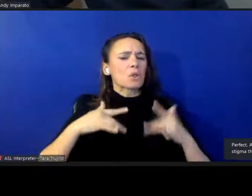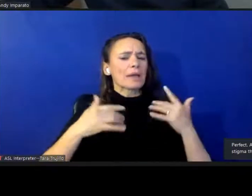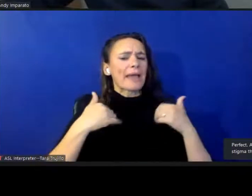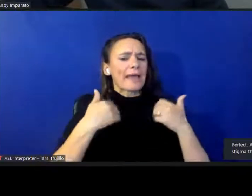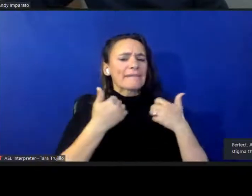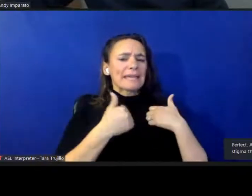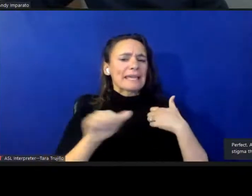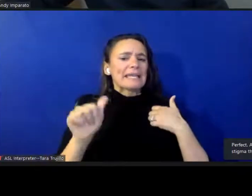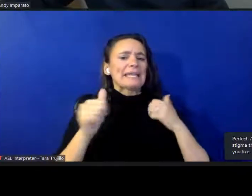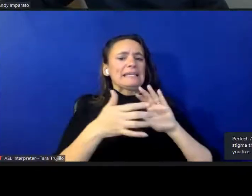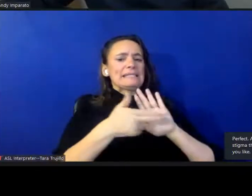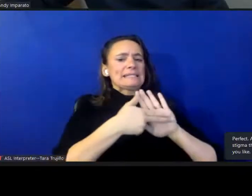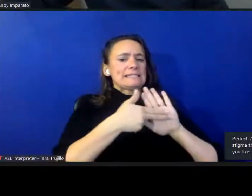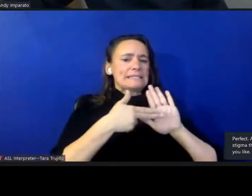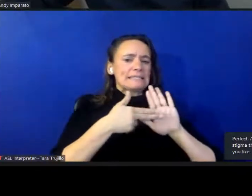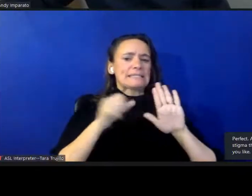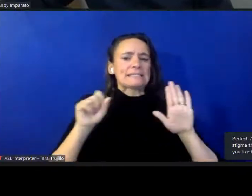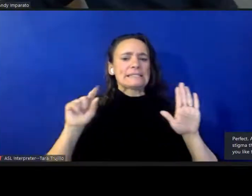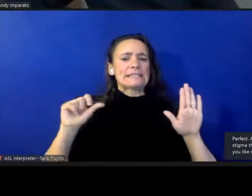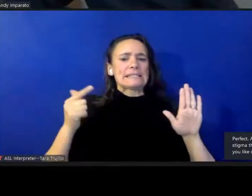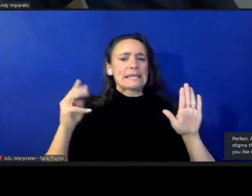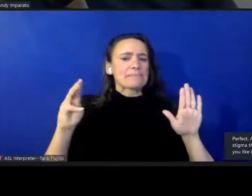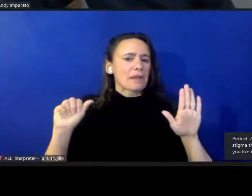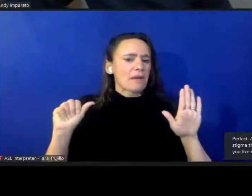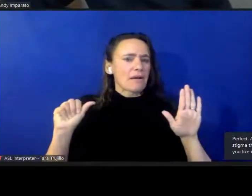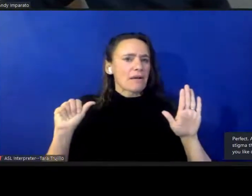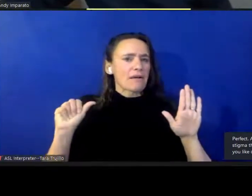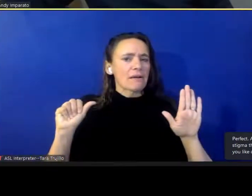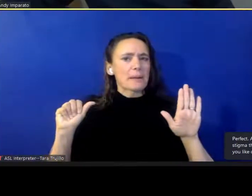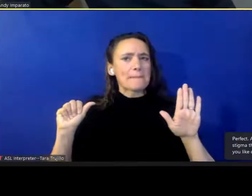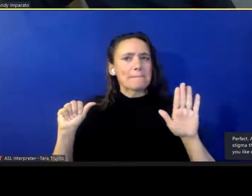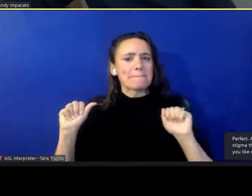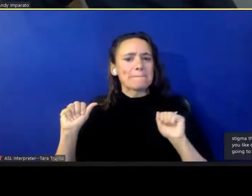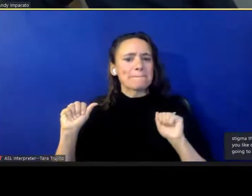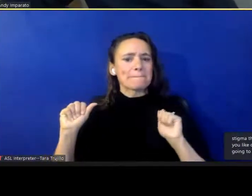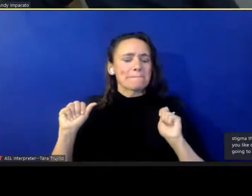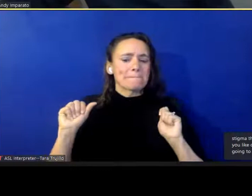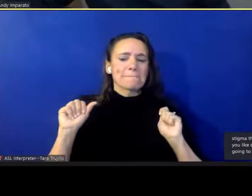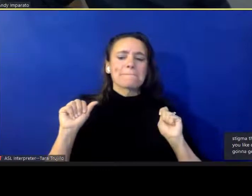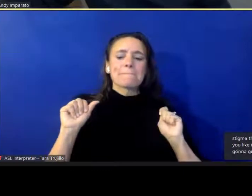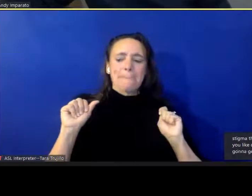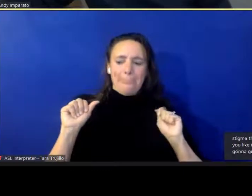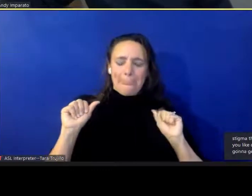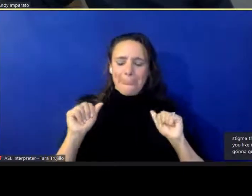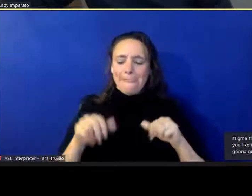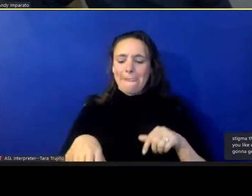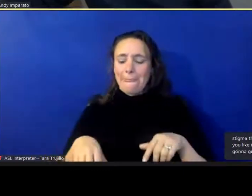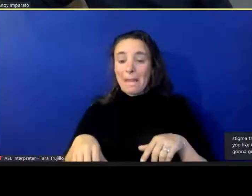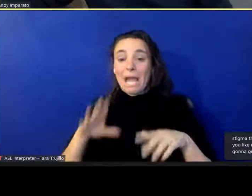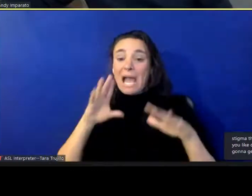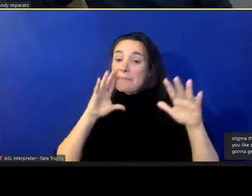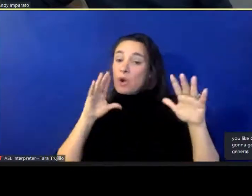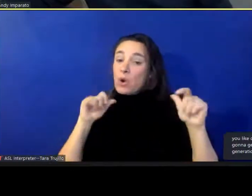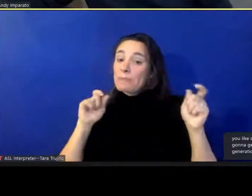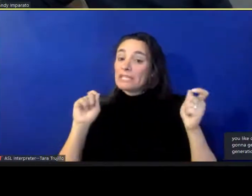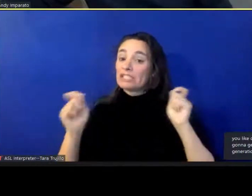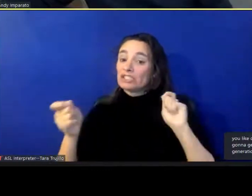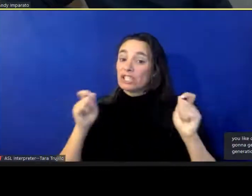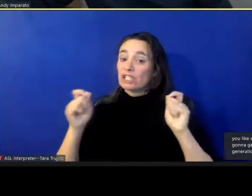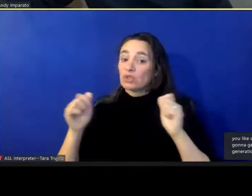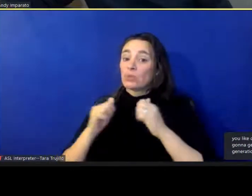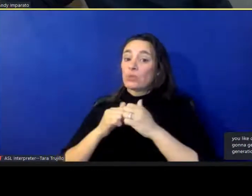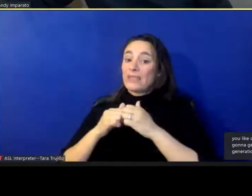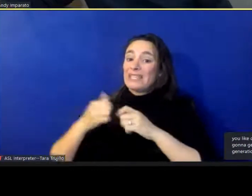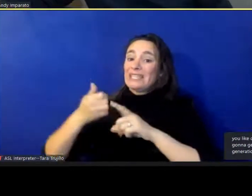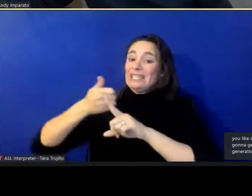you do or anything in that aspect? Yeah, I mean, again, I'm hoping that that's changing generationally. Like, I'm